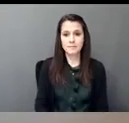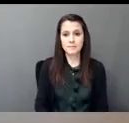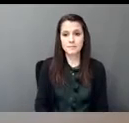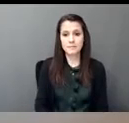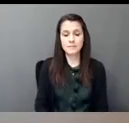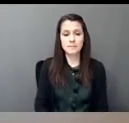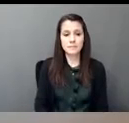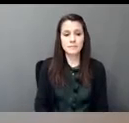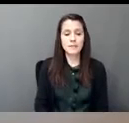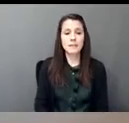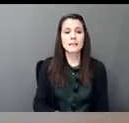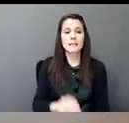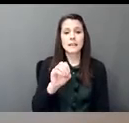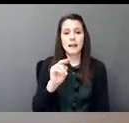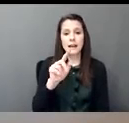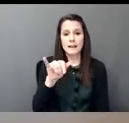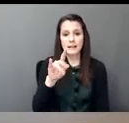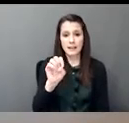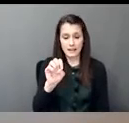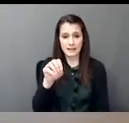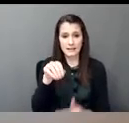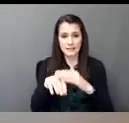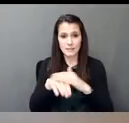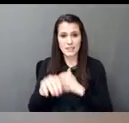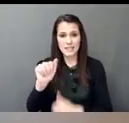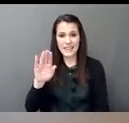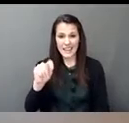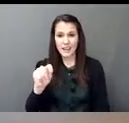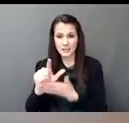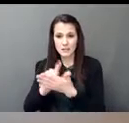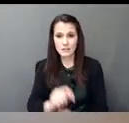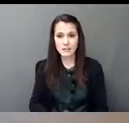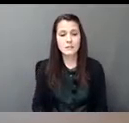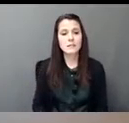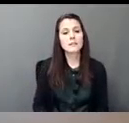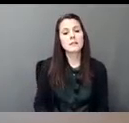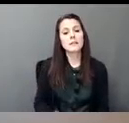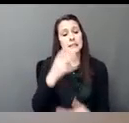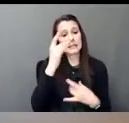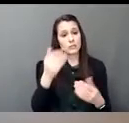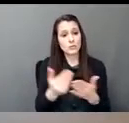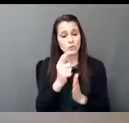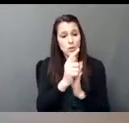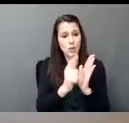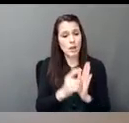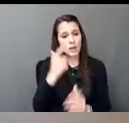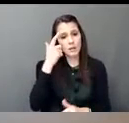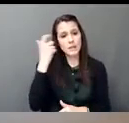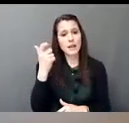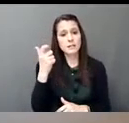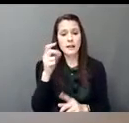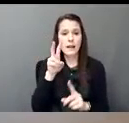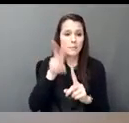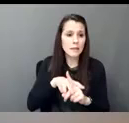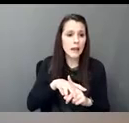The Online Accessibility Act. This interesting new legislation because it applies to